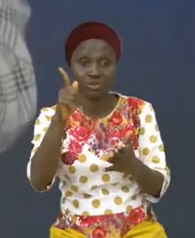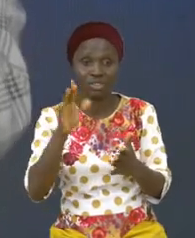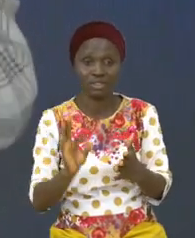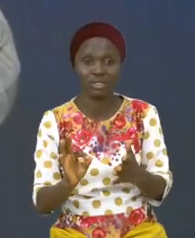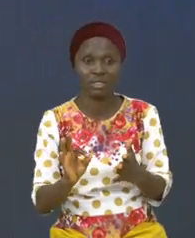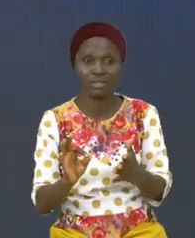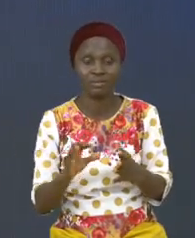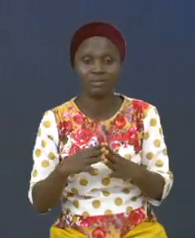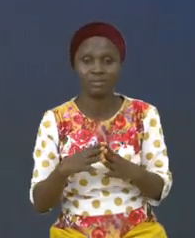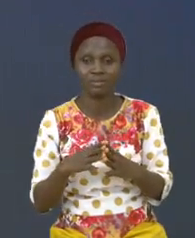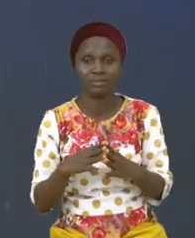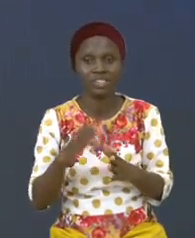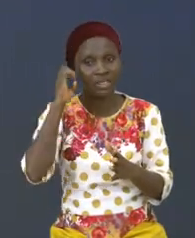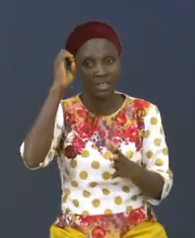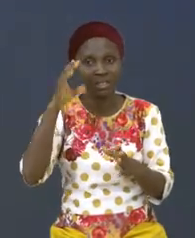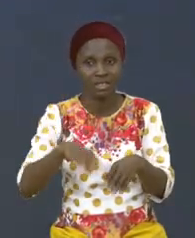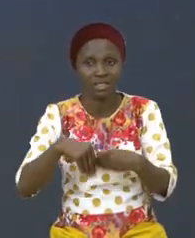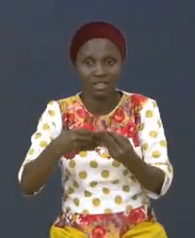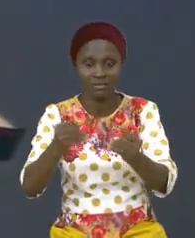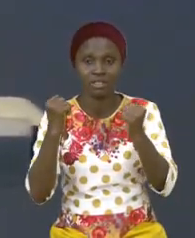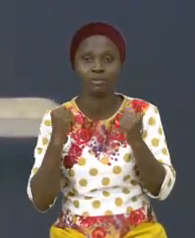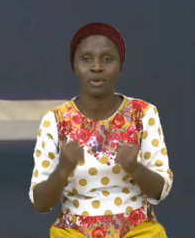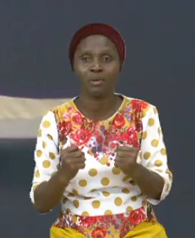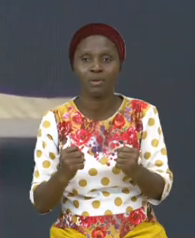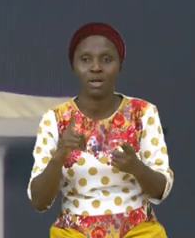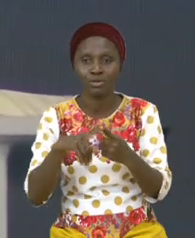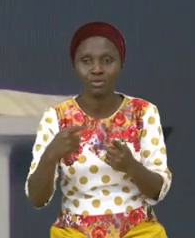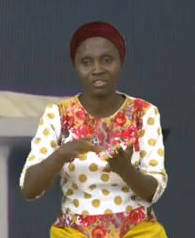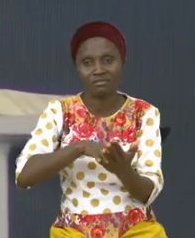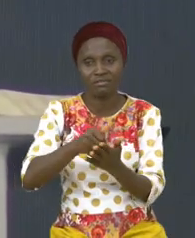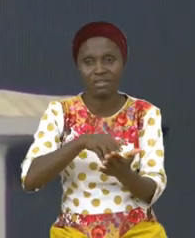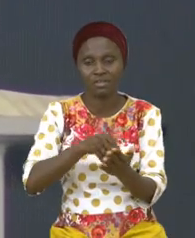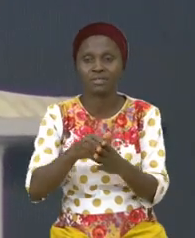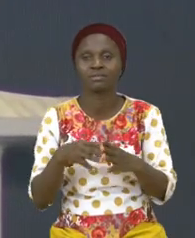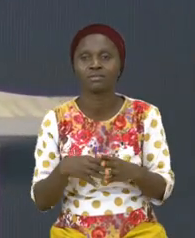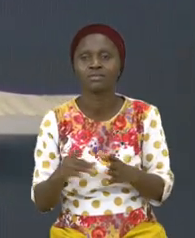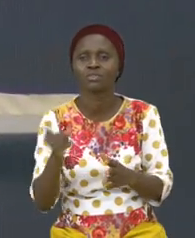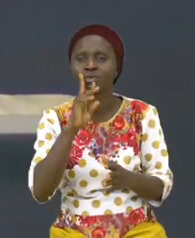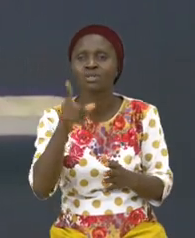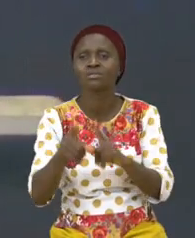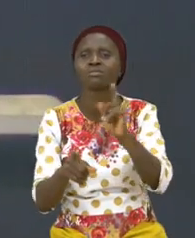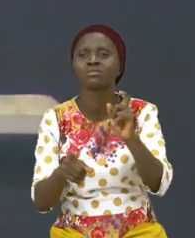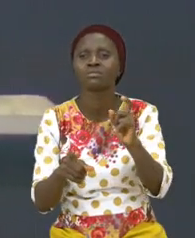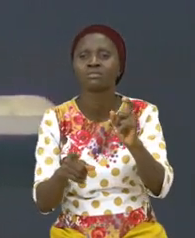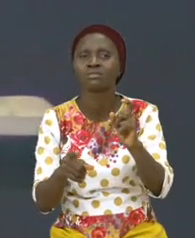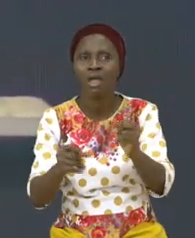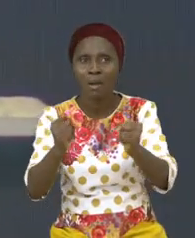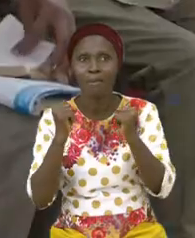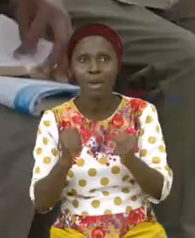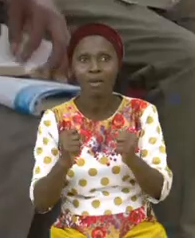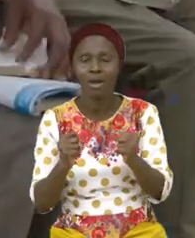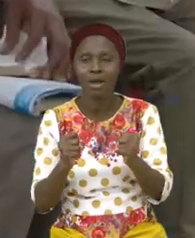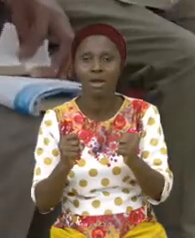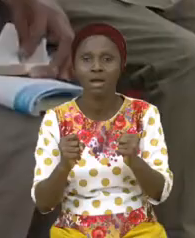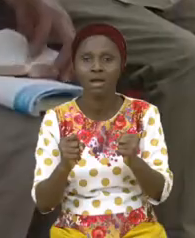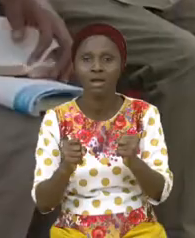he giveth power to the faint. What are you? Power.